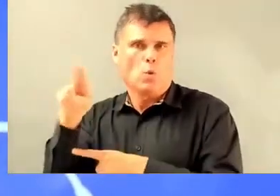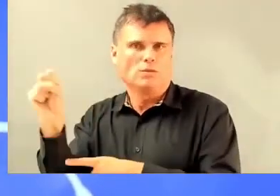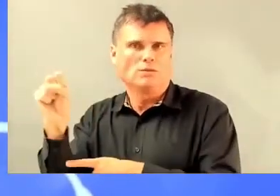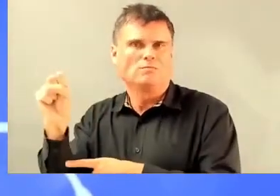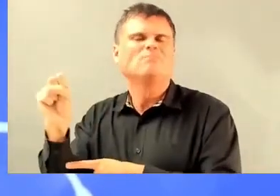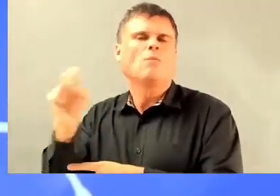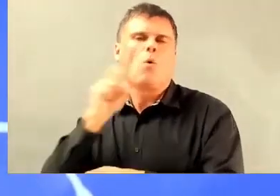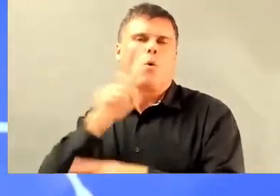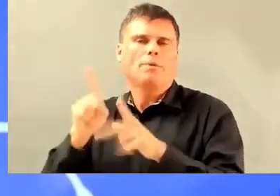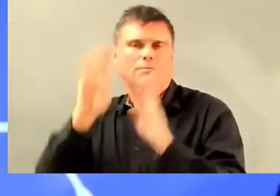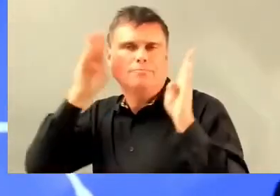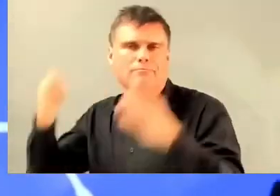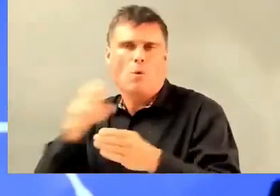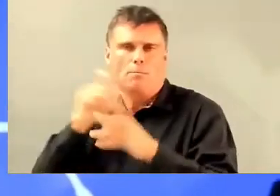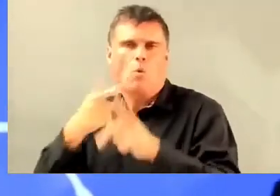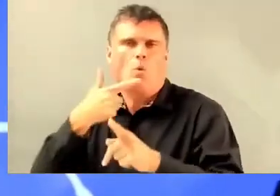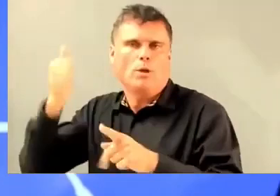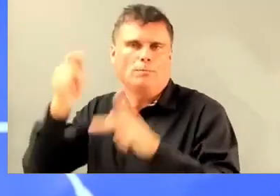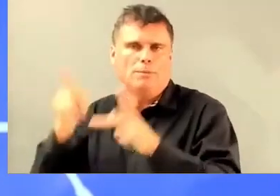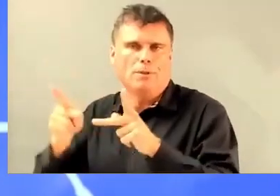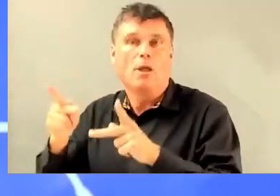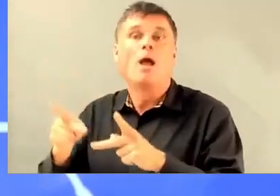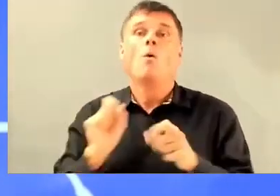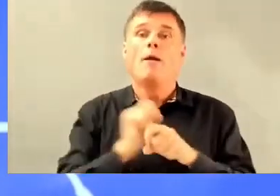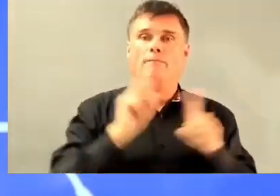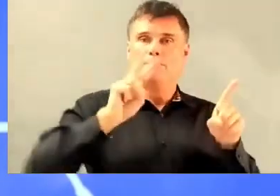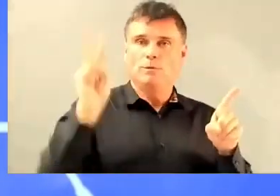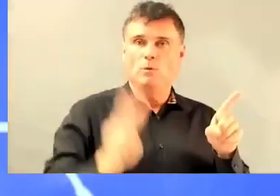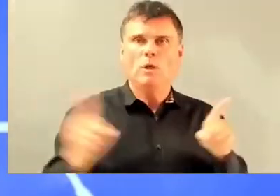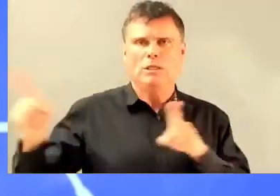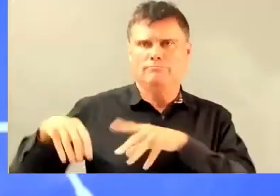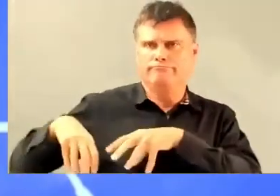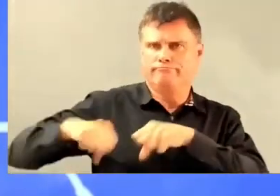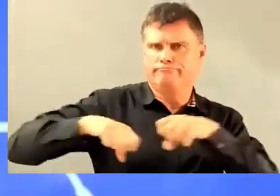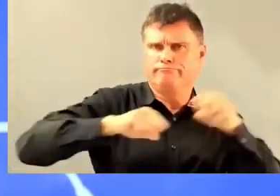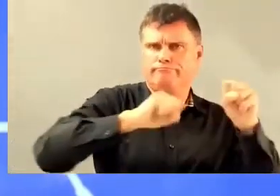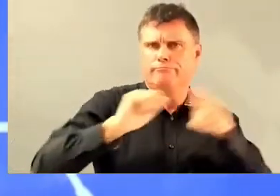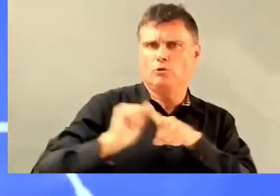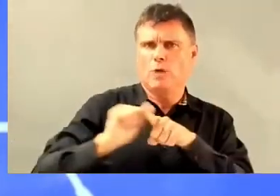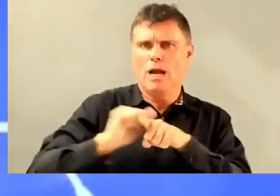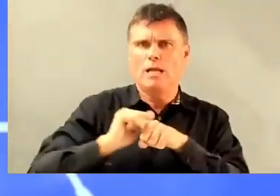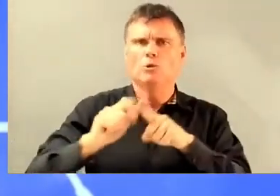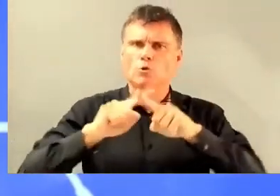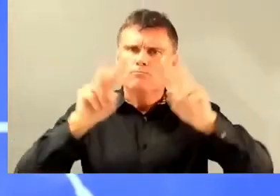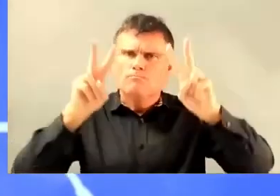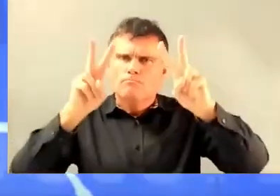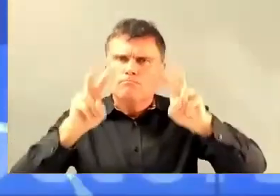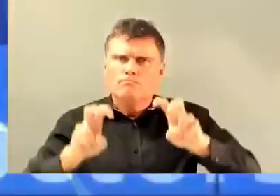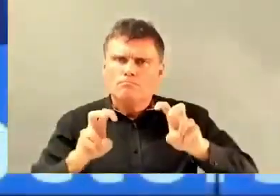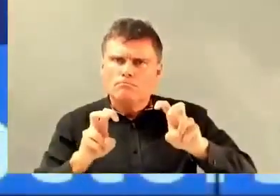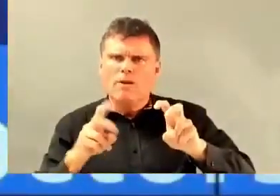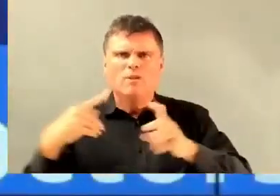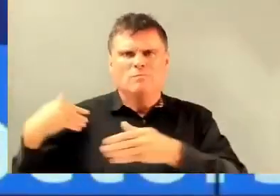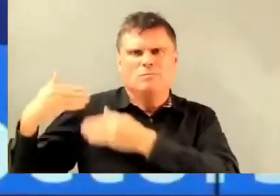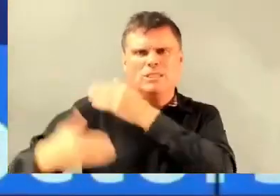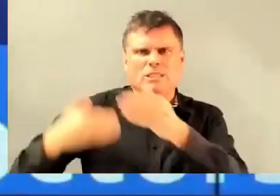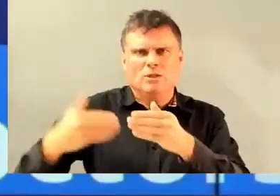the Practice Ready assessment earlier this year. So I want to introduce Dr. Fadel.